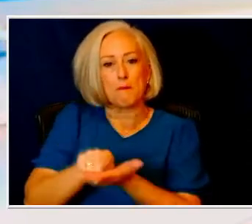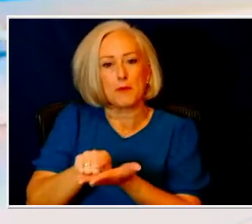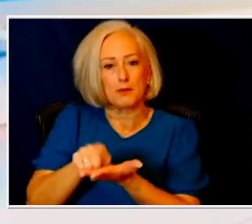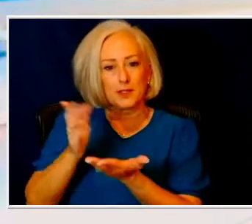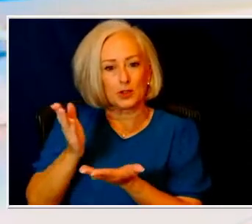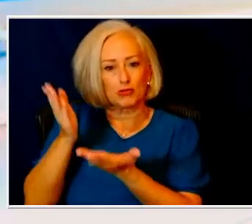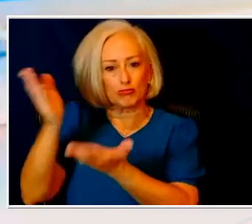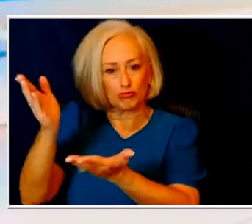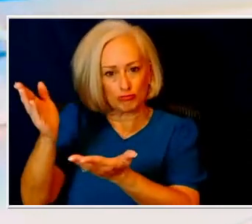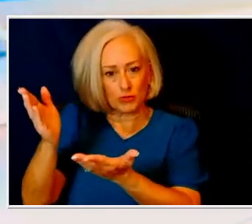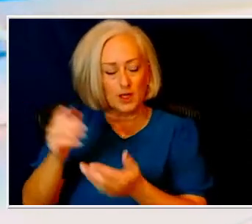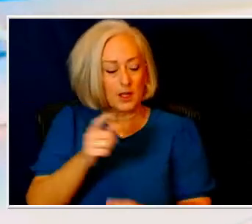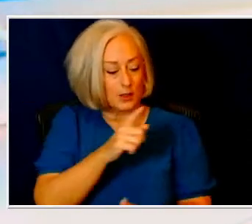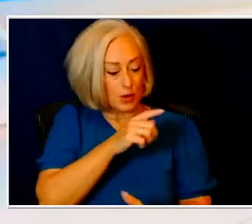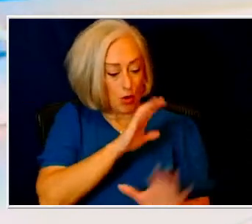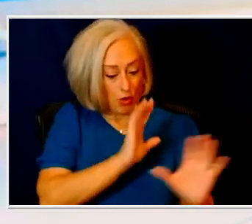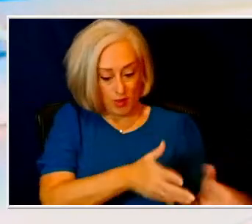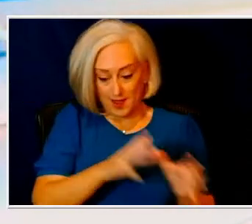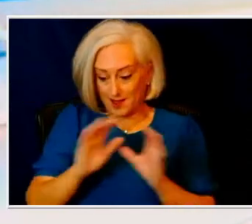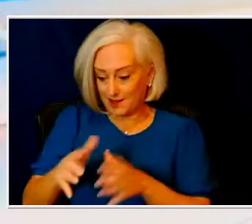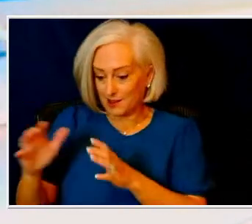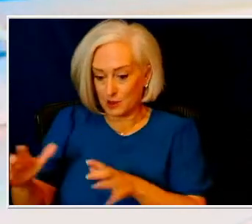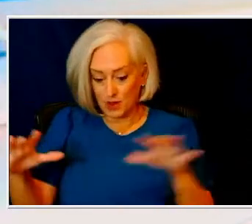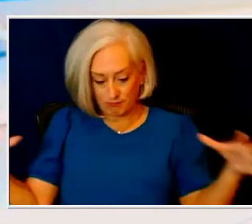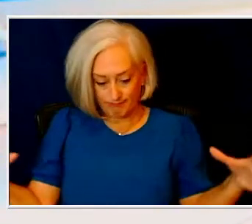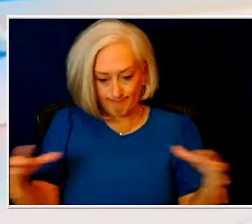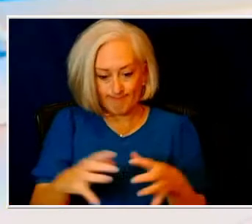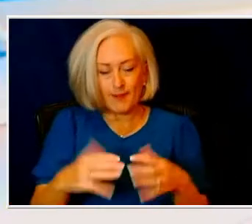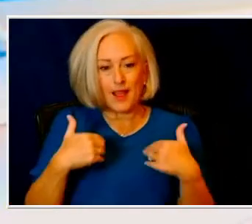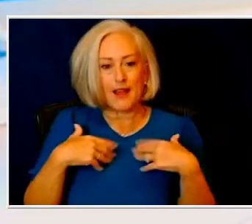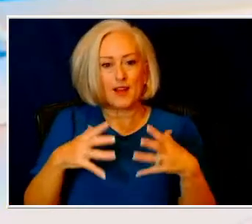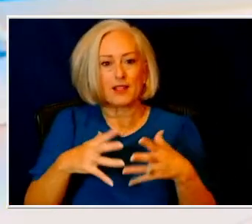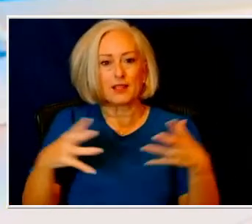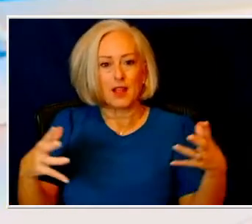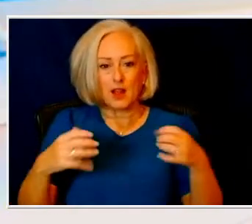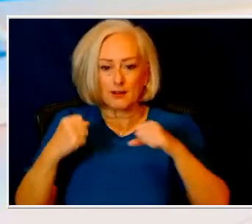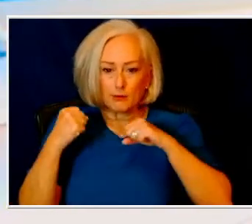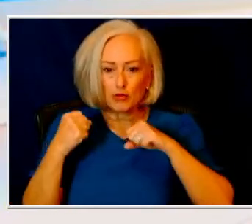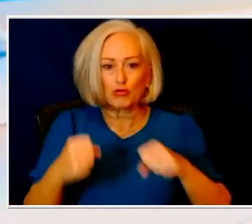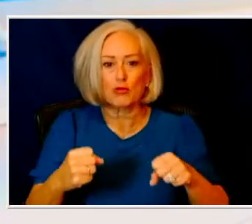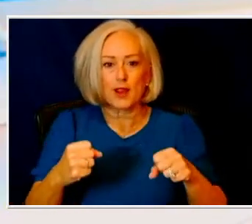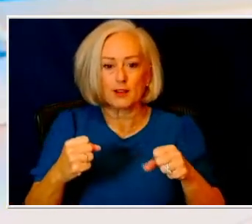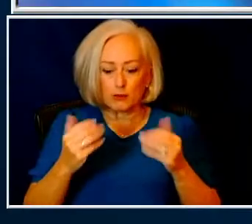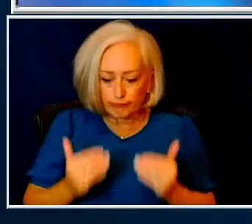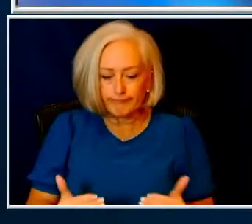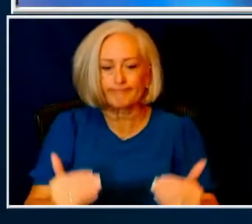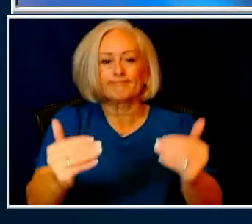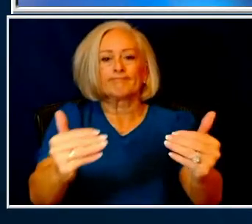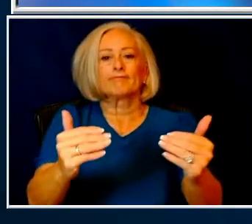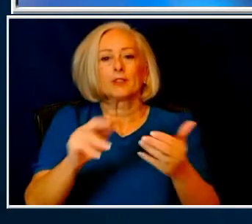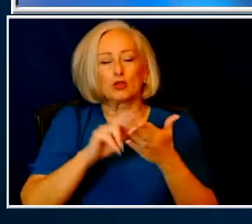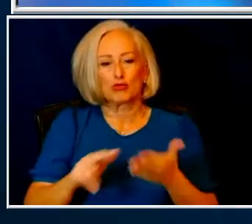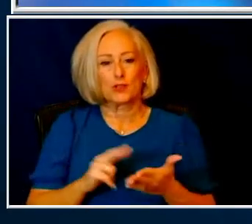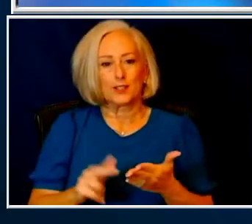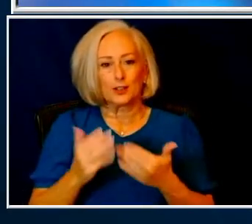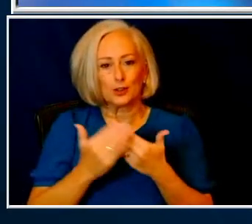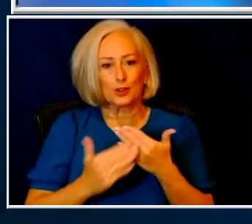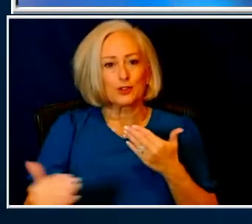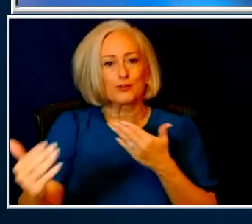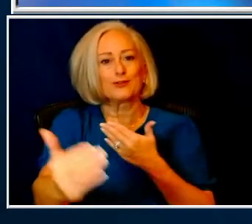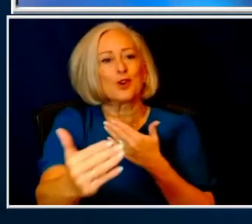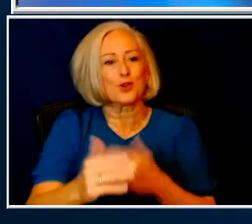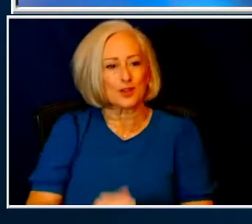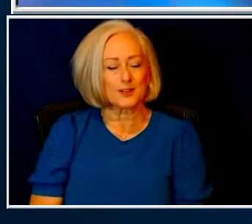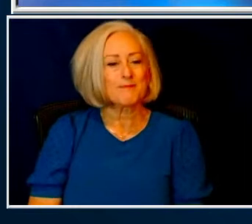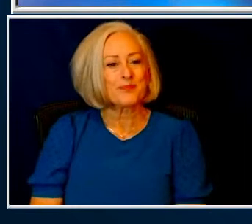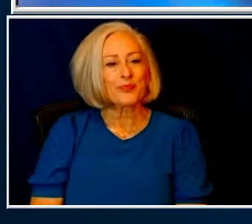there's a lot of strengths that will really move obesity and metabolism research forward here at KU Med. Yeah, that is cool. One quick